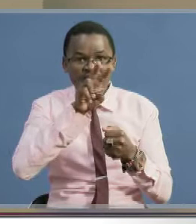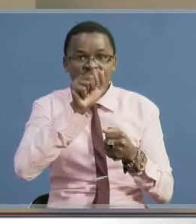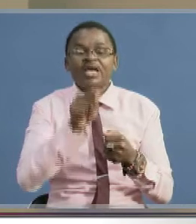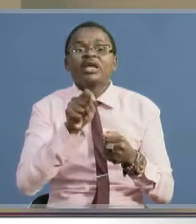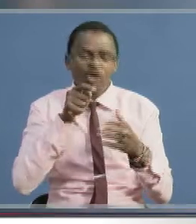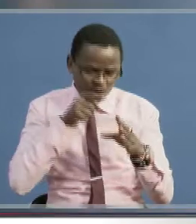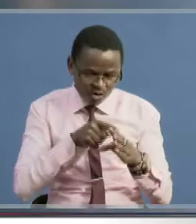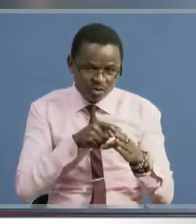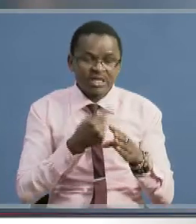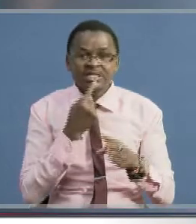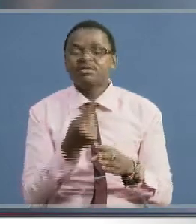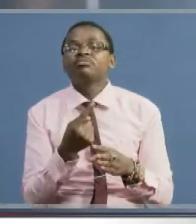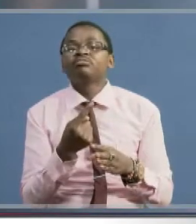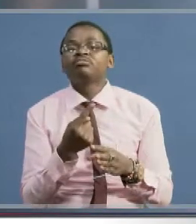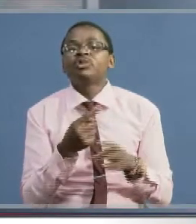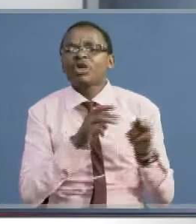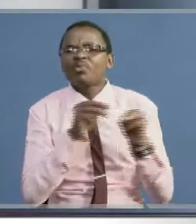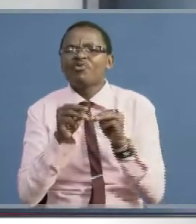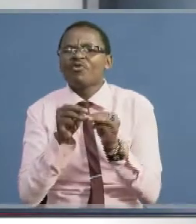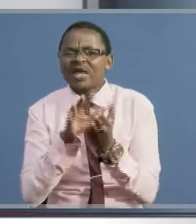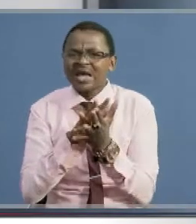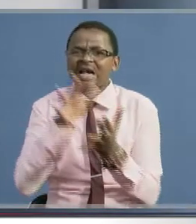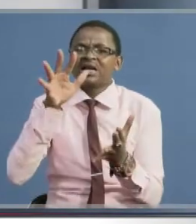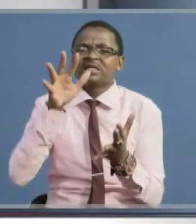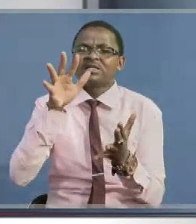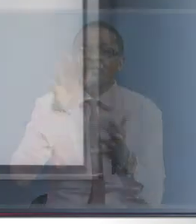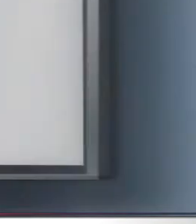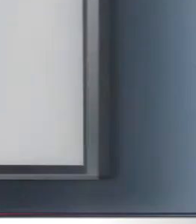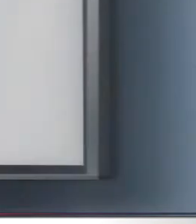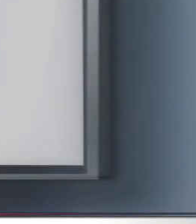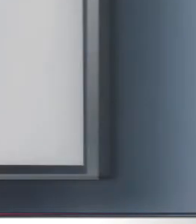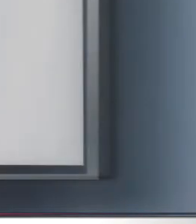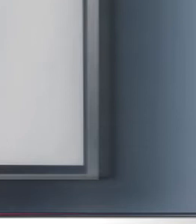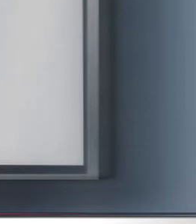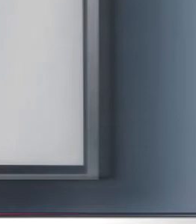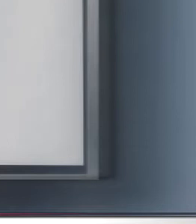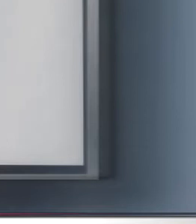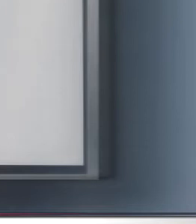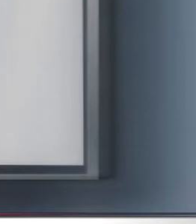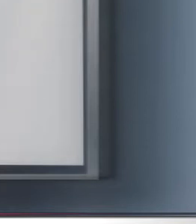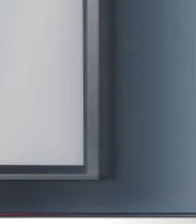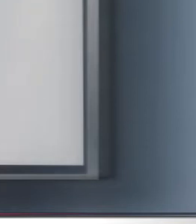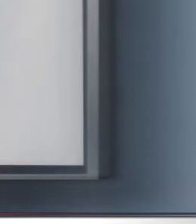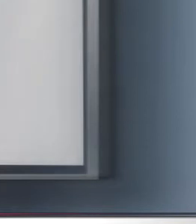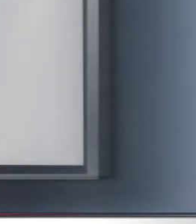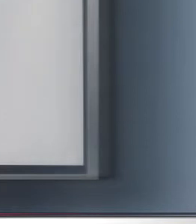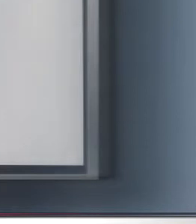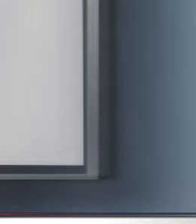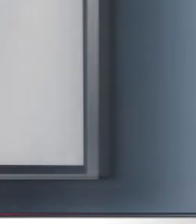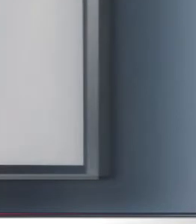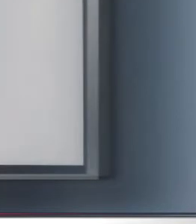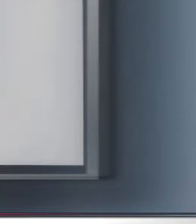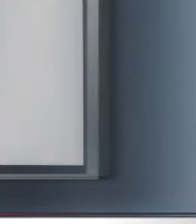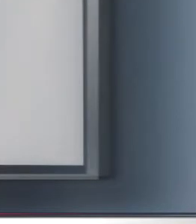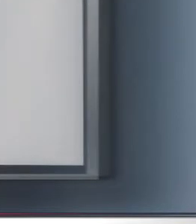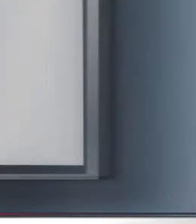on fuel. She noted that the move will increase inflation rate by over 4%, increase the cost of doing business, and it will